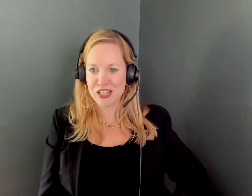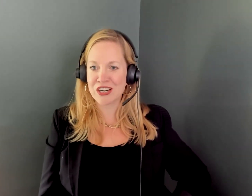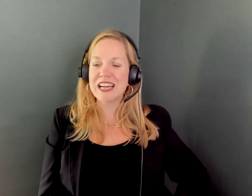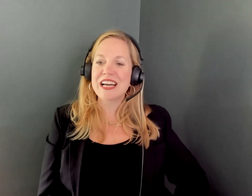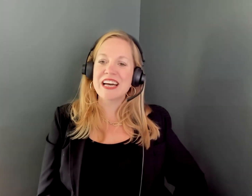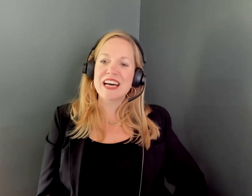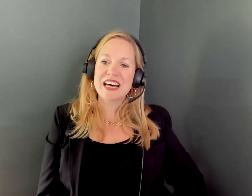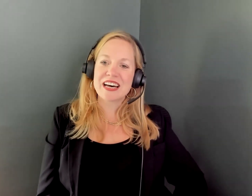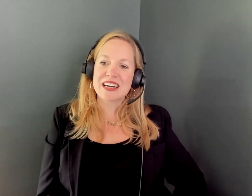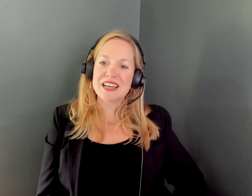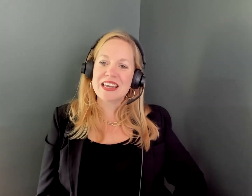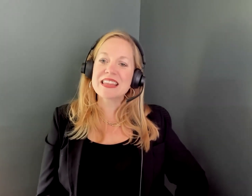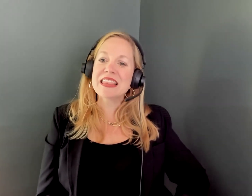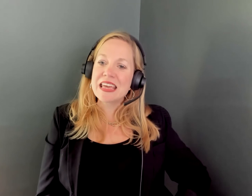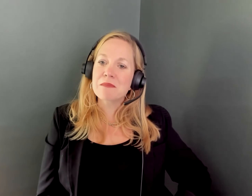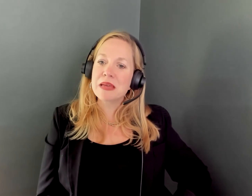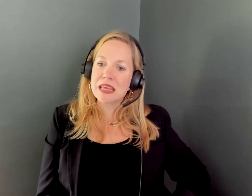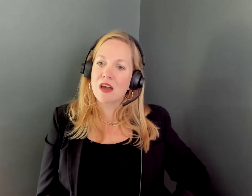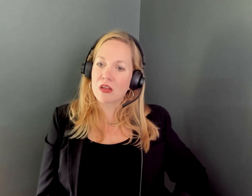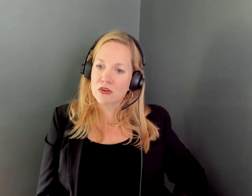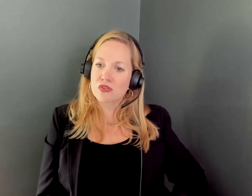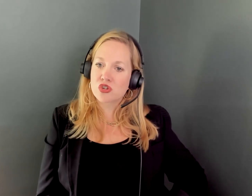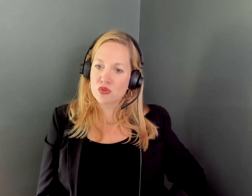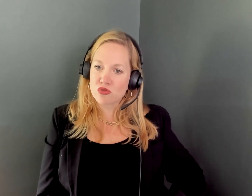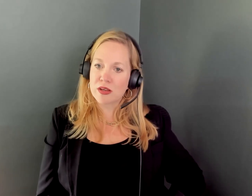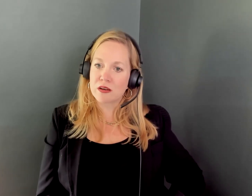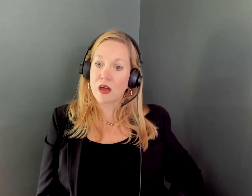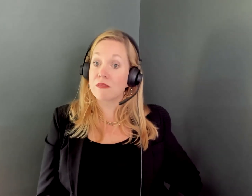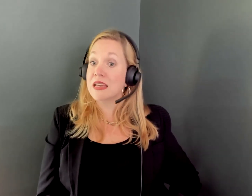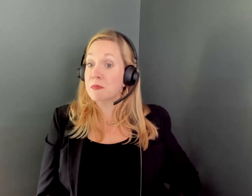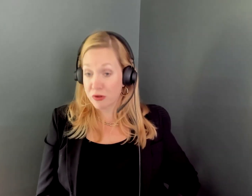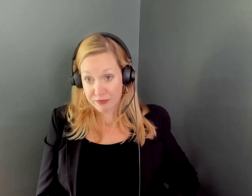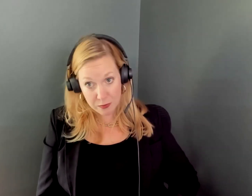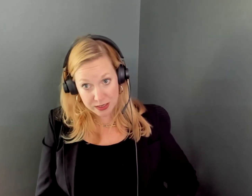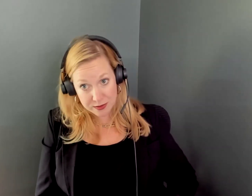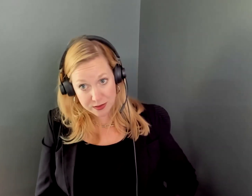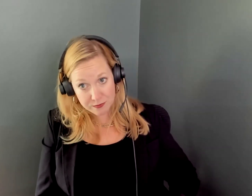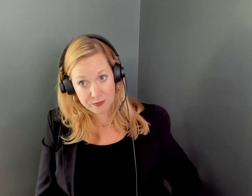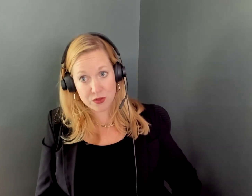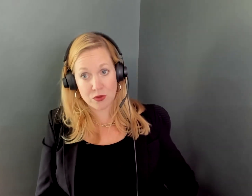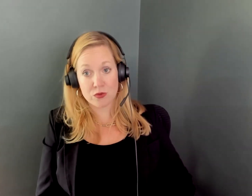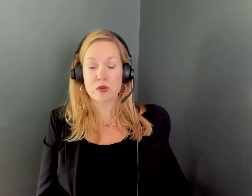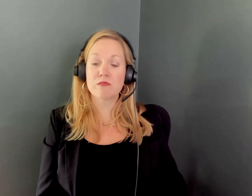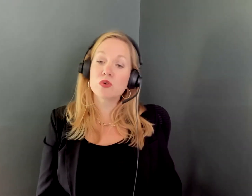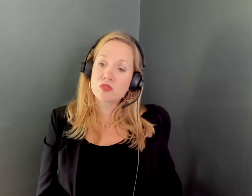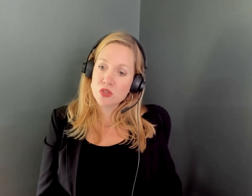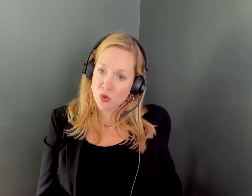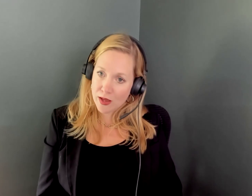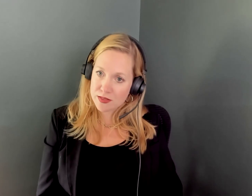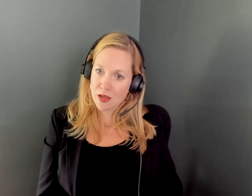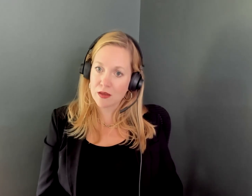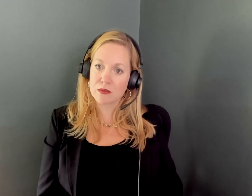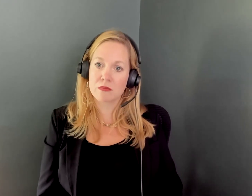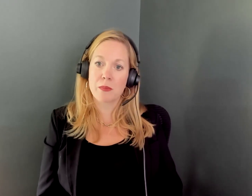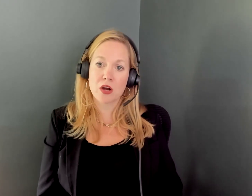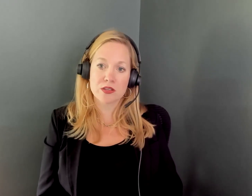showed earlier. And like many other children of immigrant families, so those who have moved to the